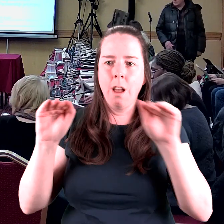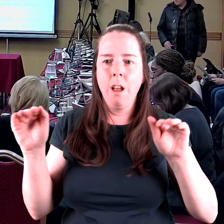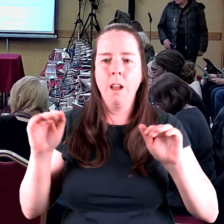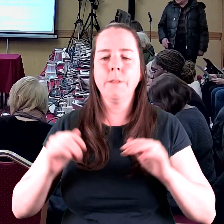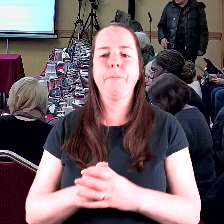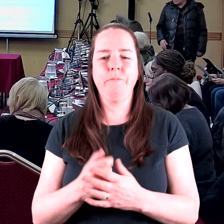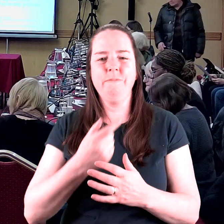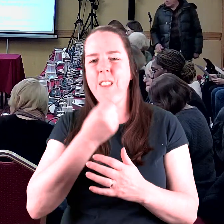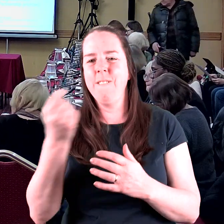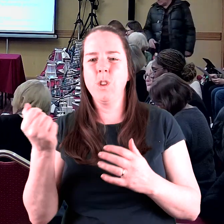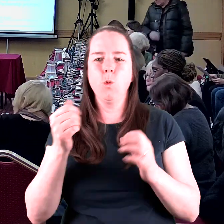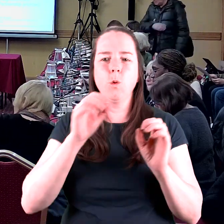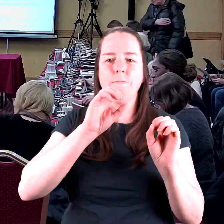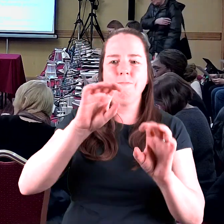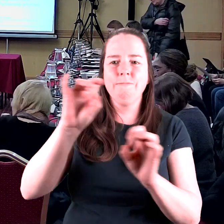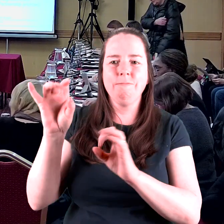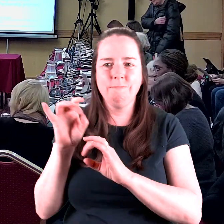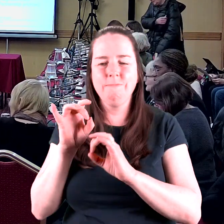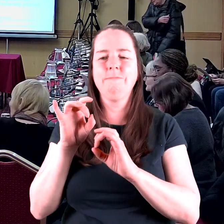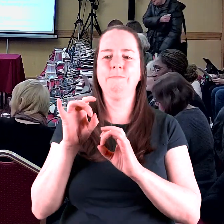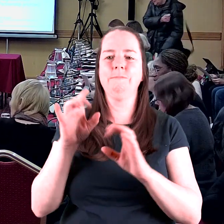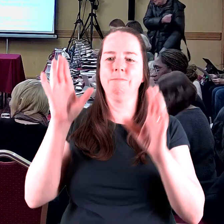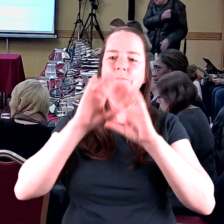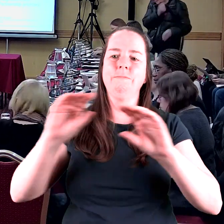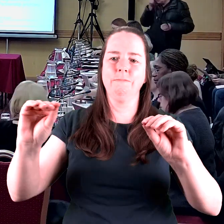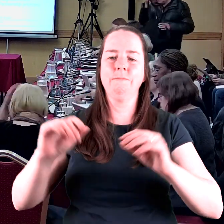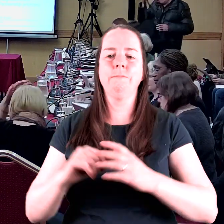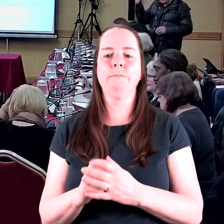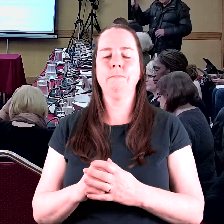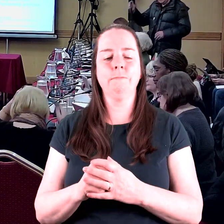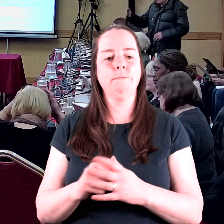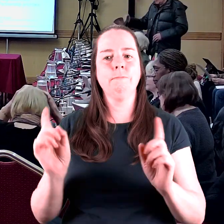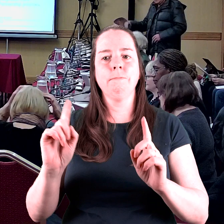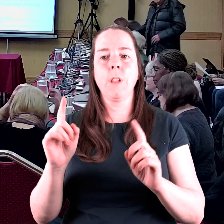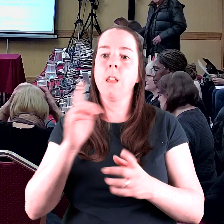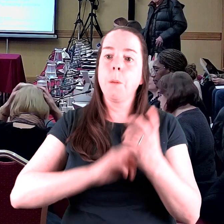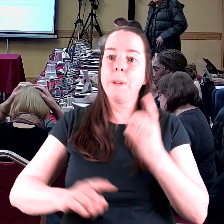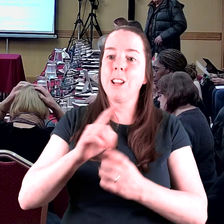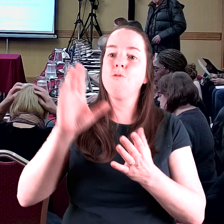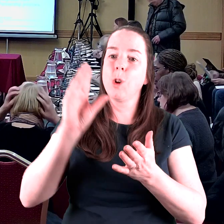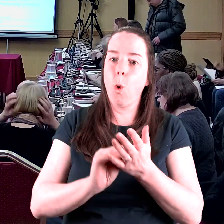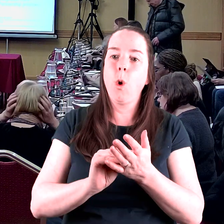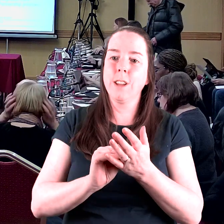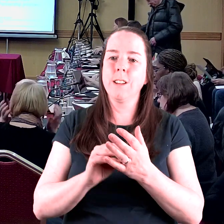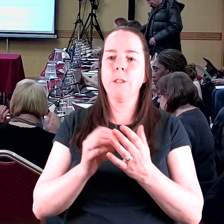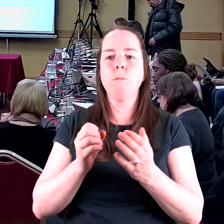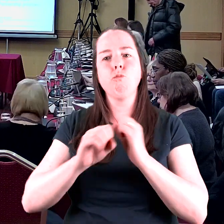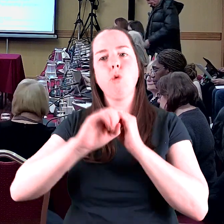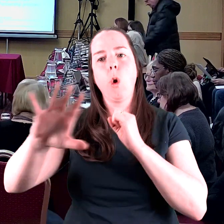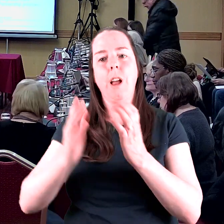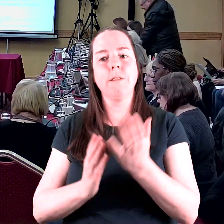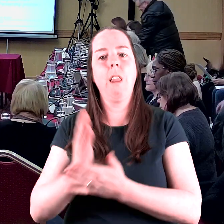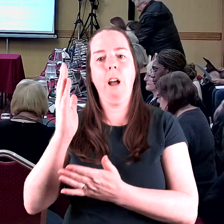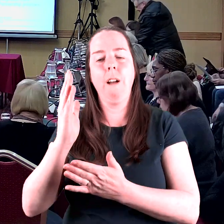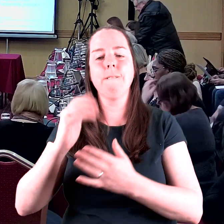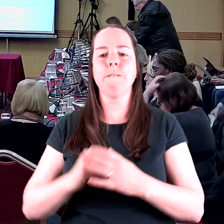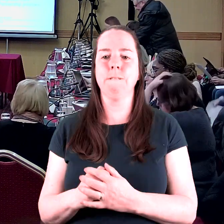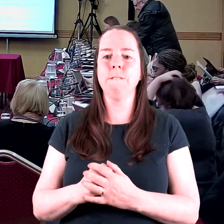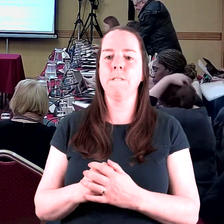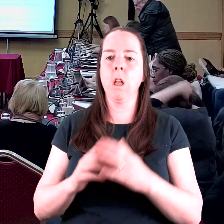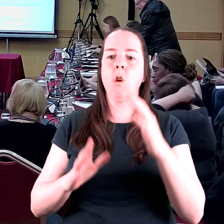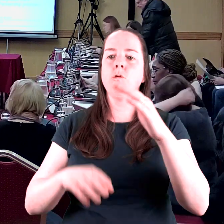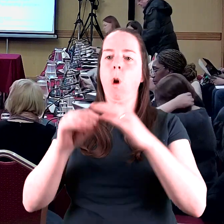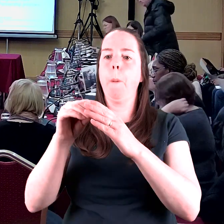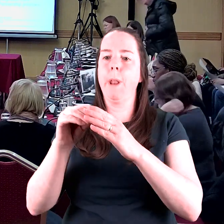a reminder just for you, I've got a few sort of pieces of business up front, that this meeting is being recorded and broadcast live.